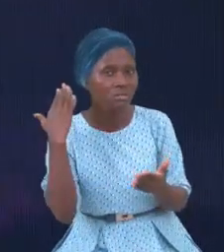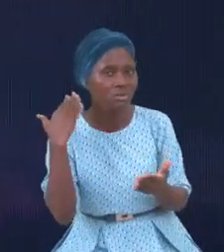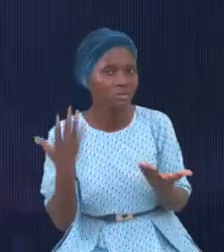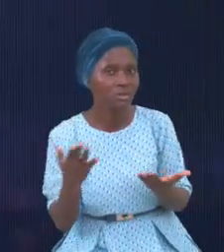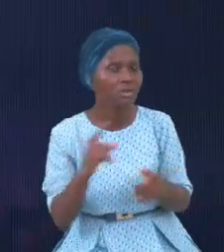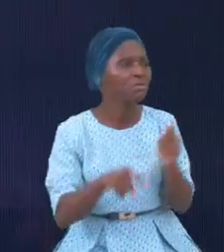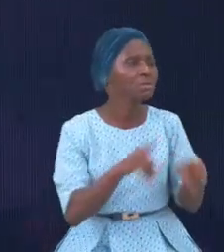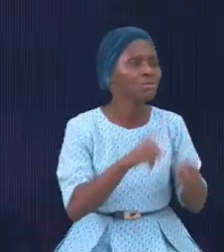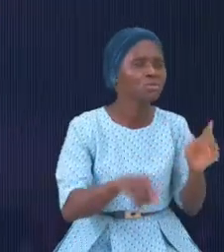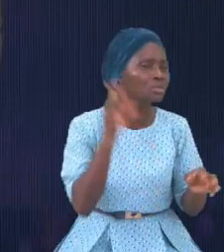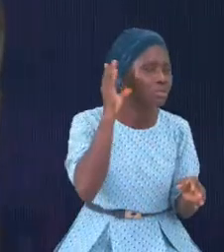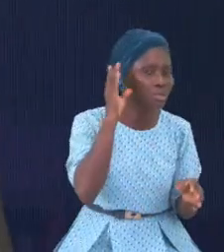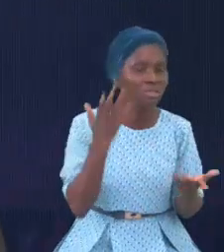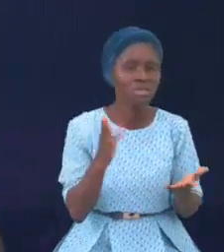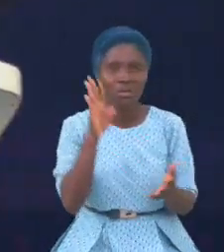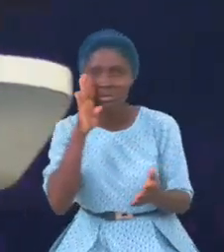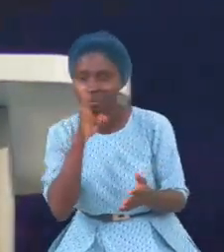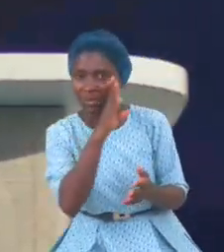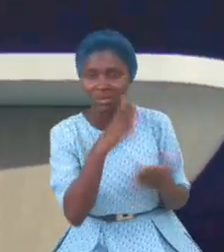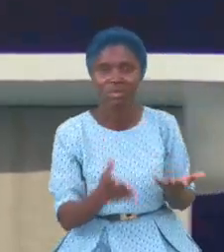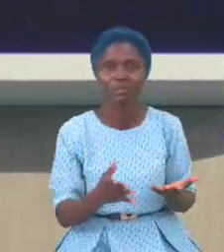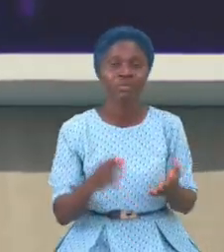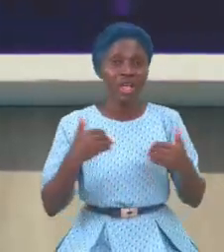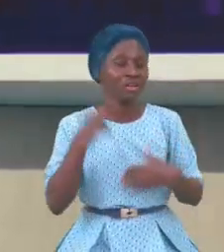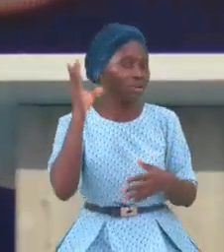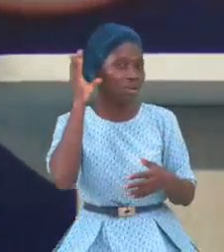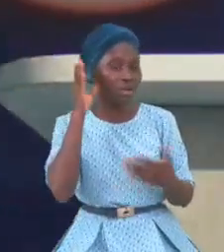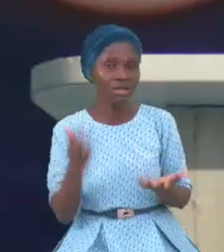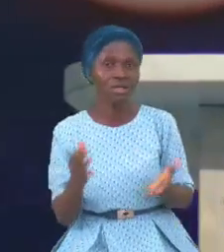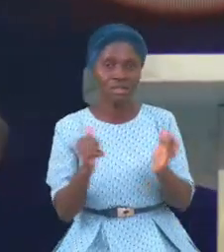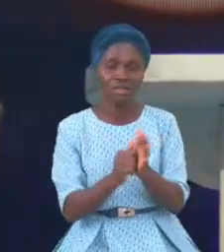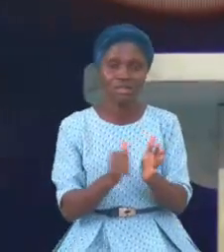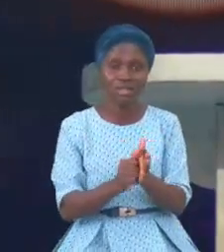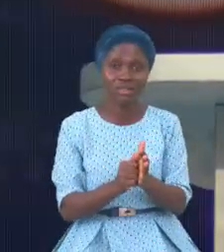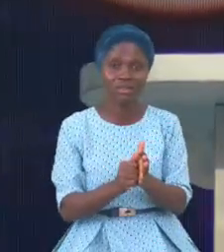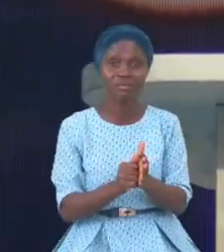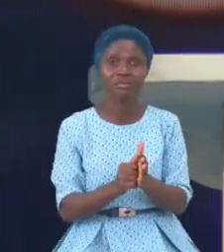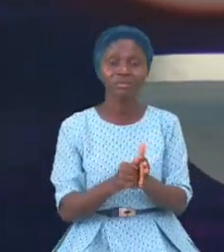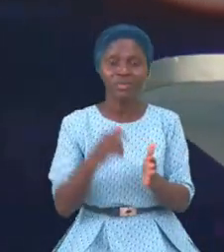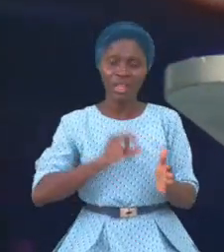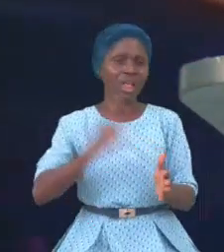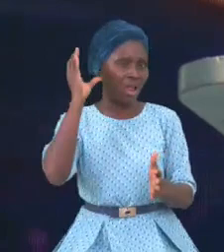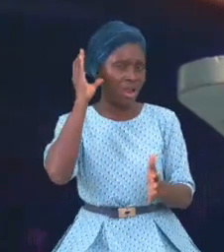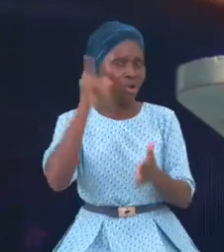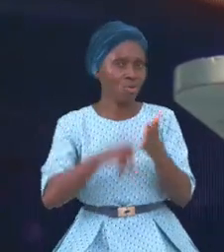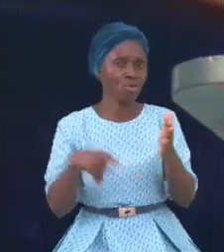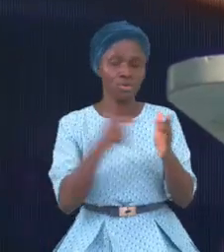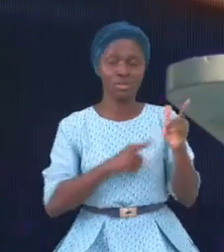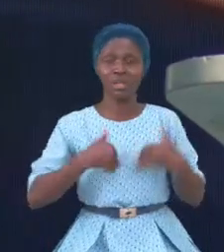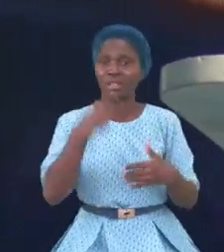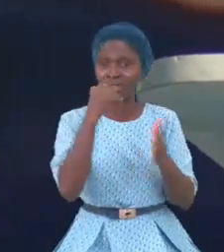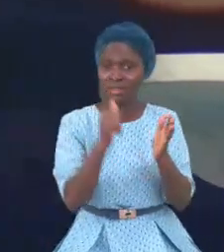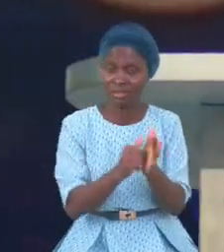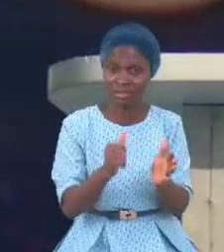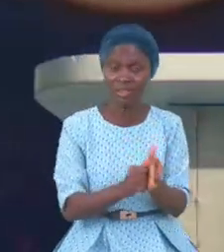chapter 1, verse 21. She shall bring forth a son, and thou shalt call his name Jesus, for he shall save his people from